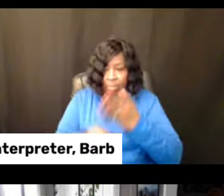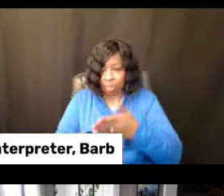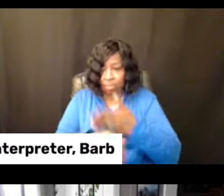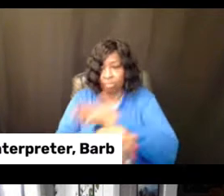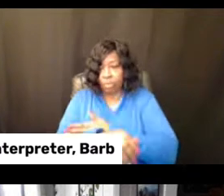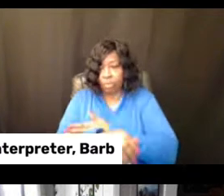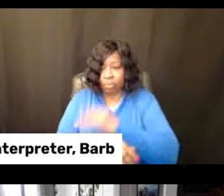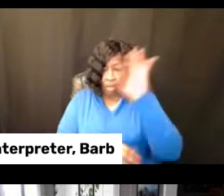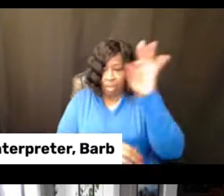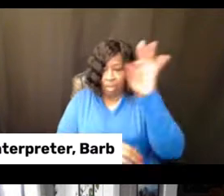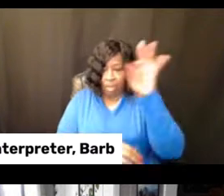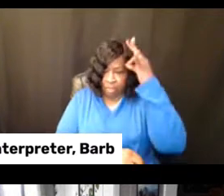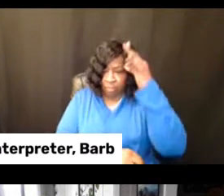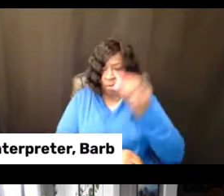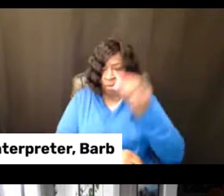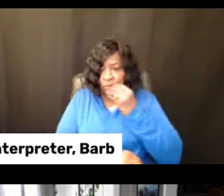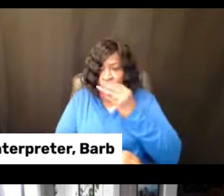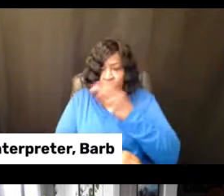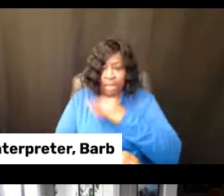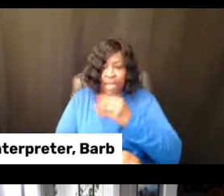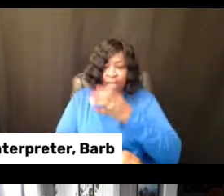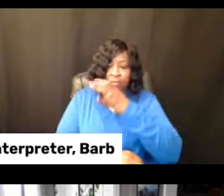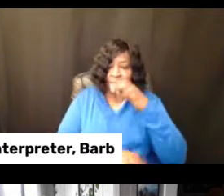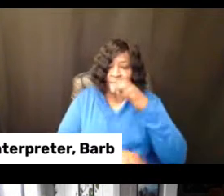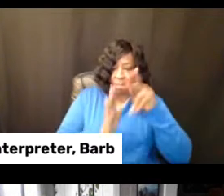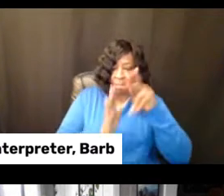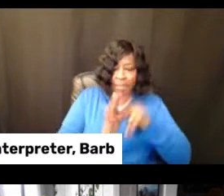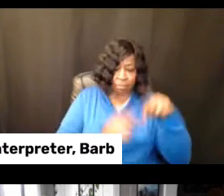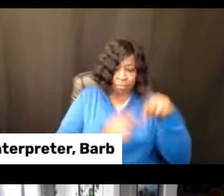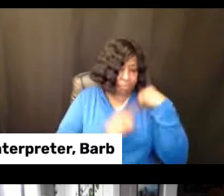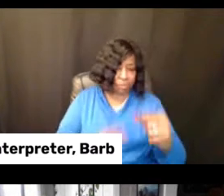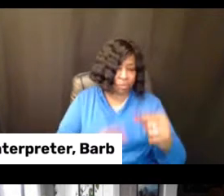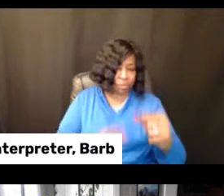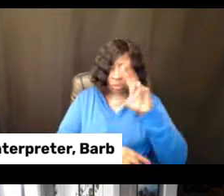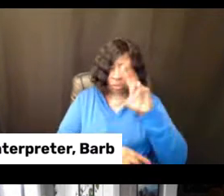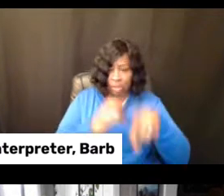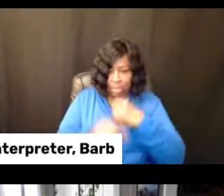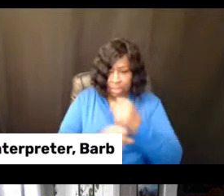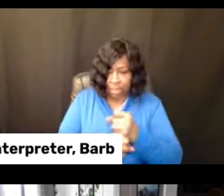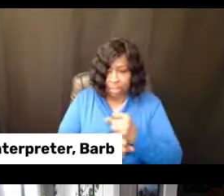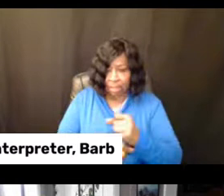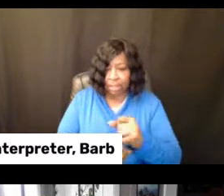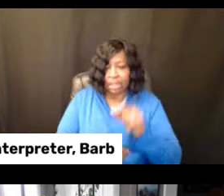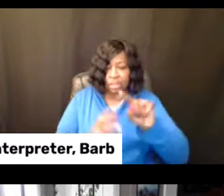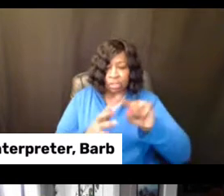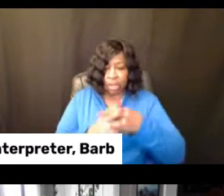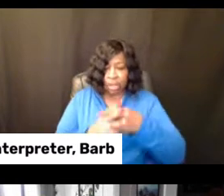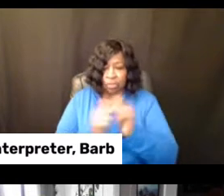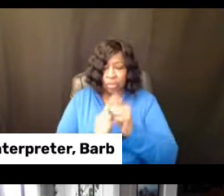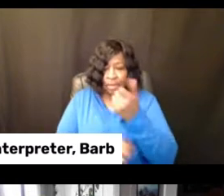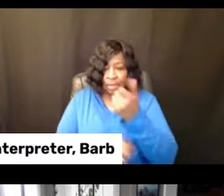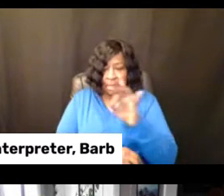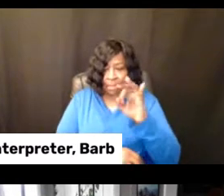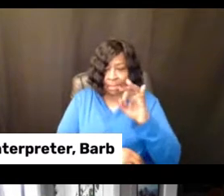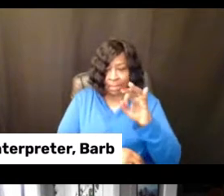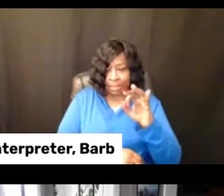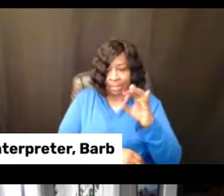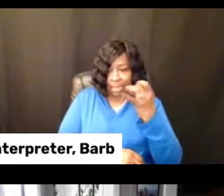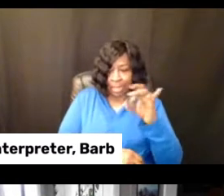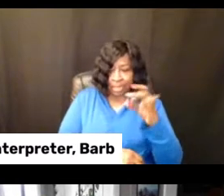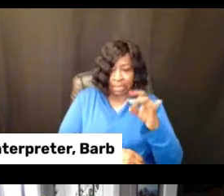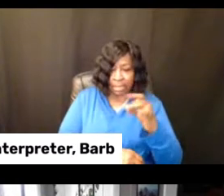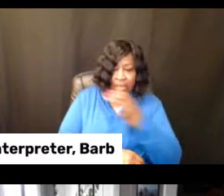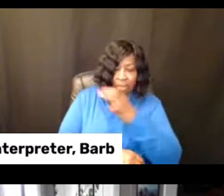over 30 years. There's a long history of how we came to be where we are, but it started with the 1980s farm crisis, farmers